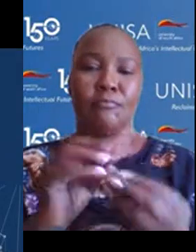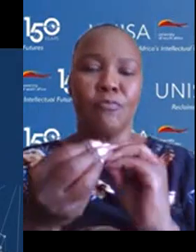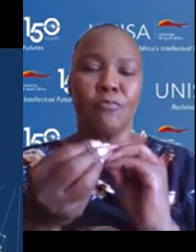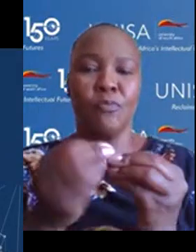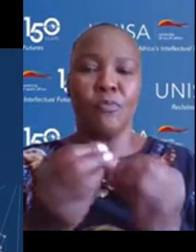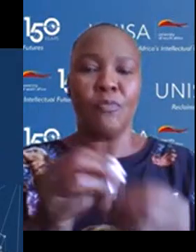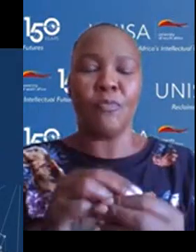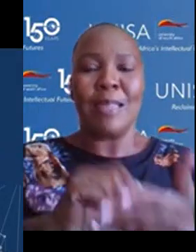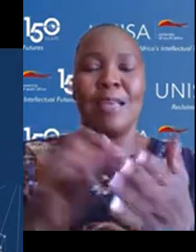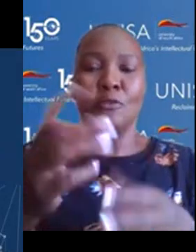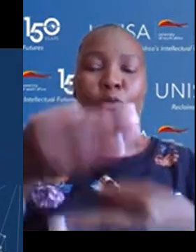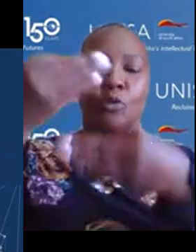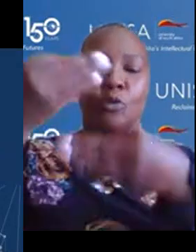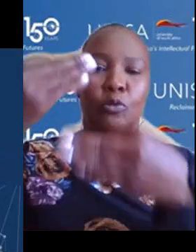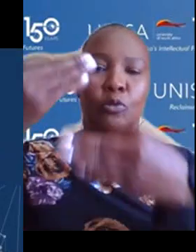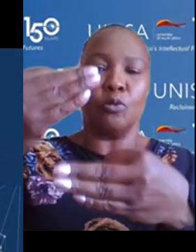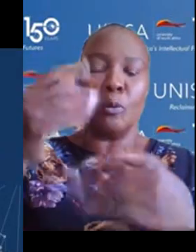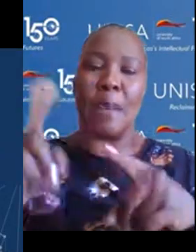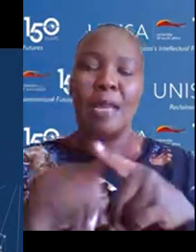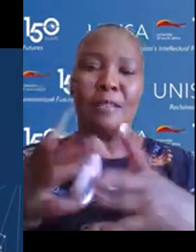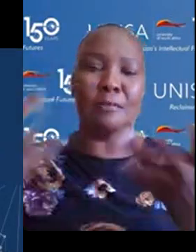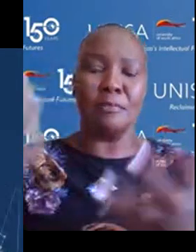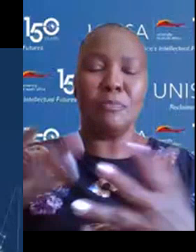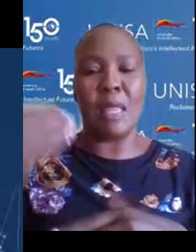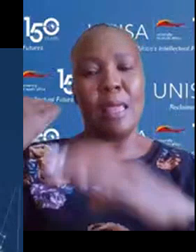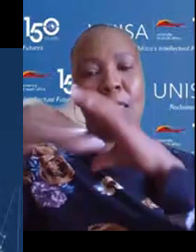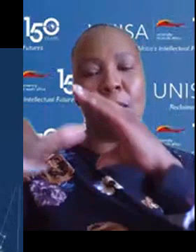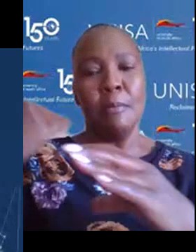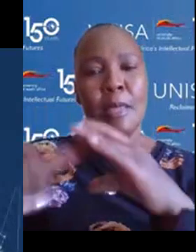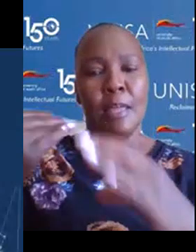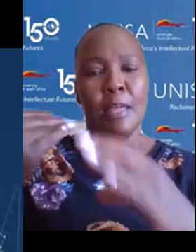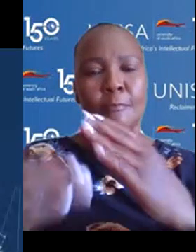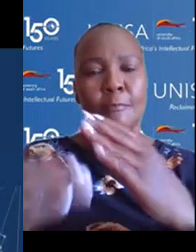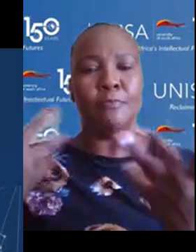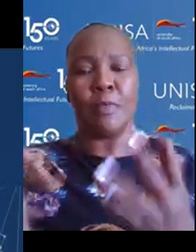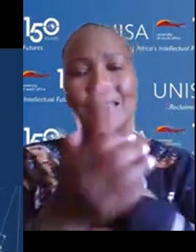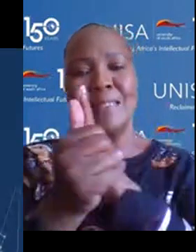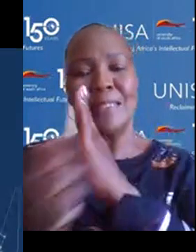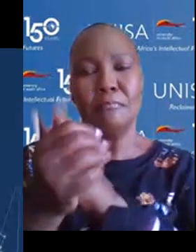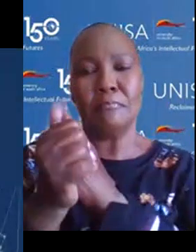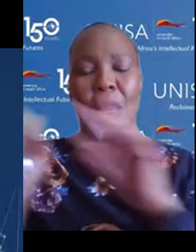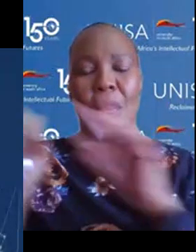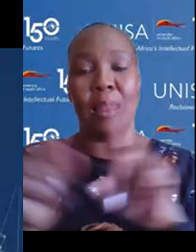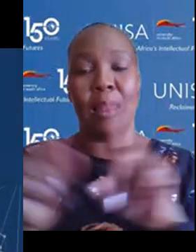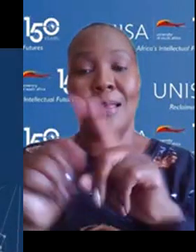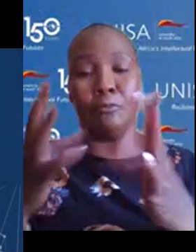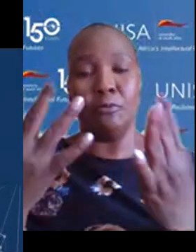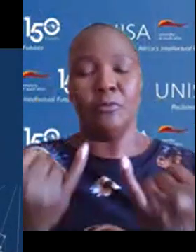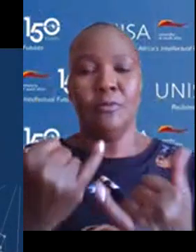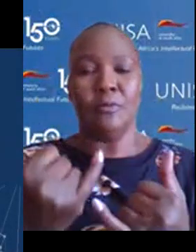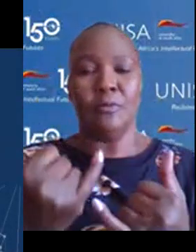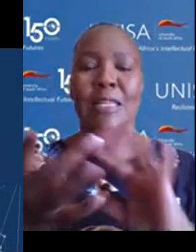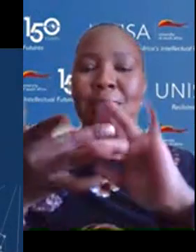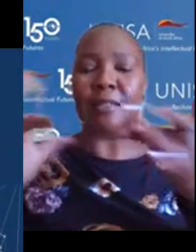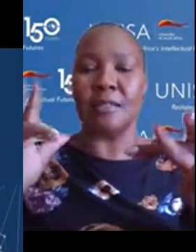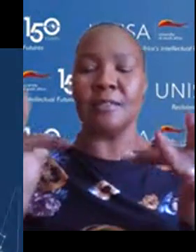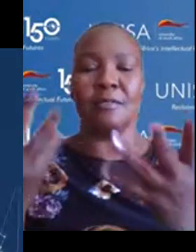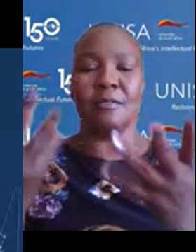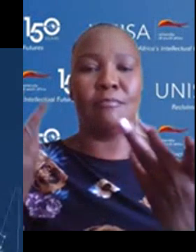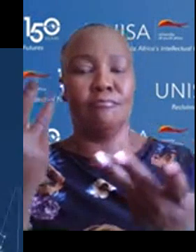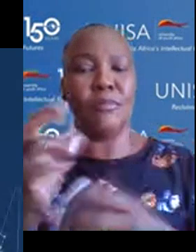up your documents or playing games or sending emails or learning new skills like you're doing today, going on the internet